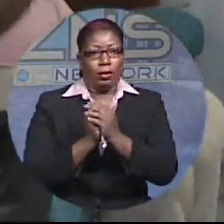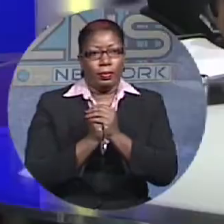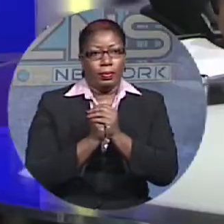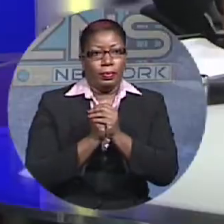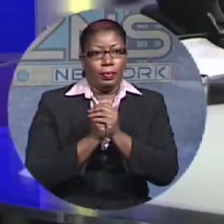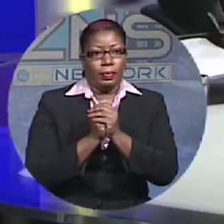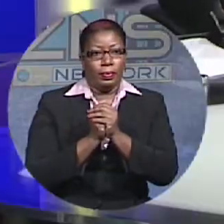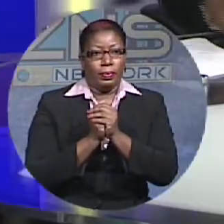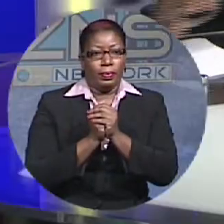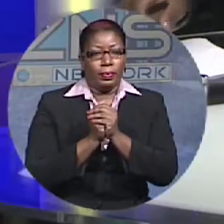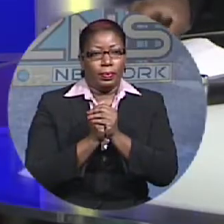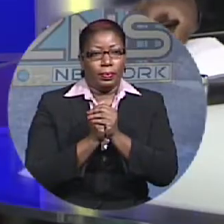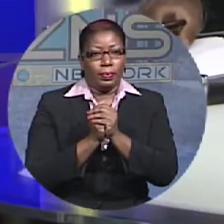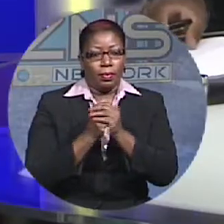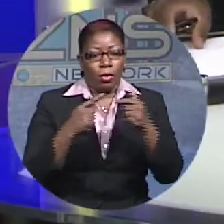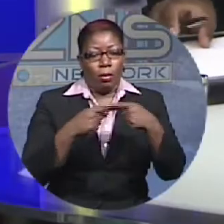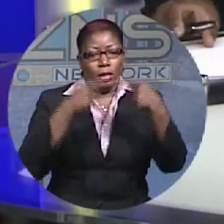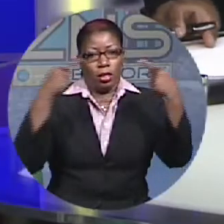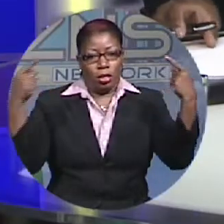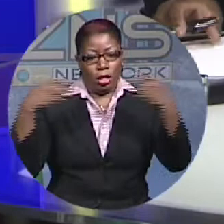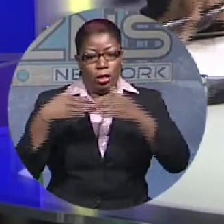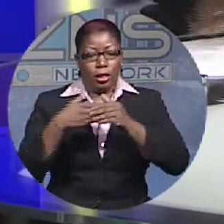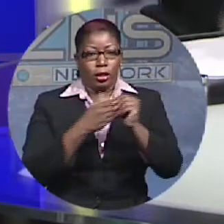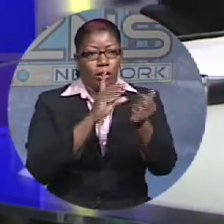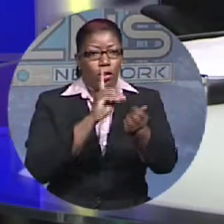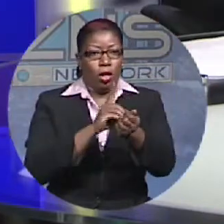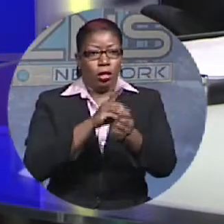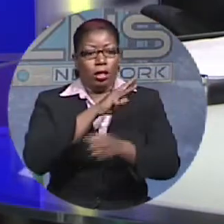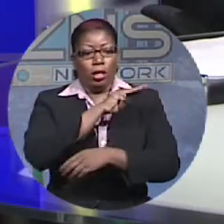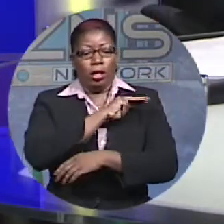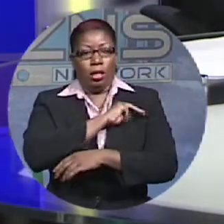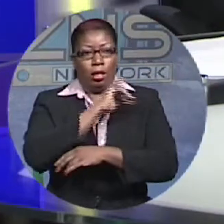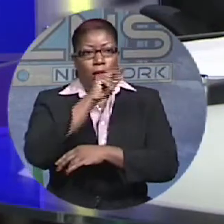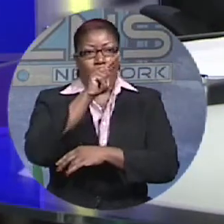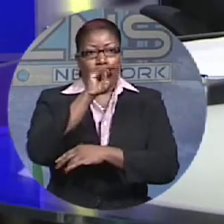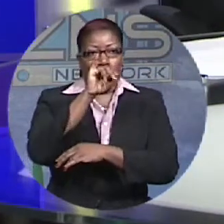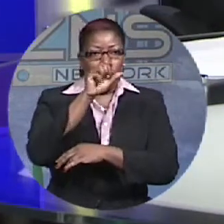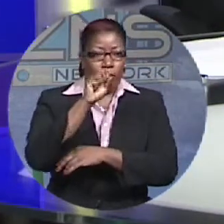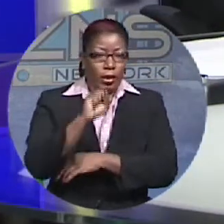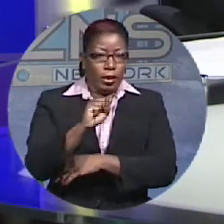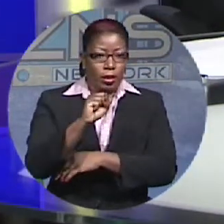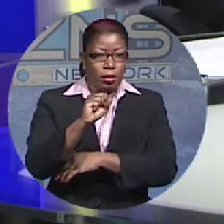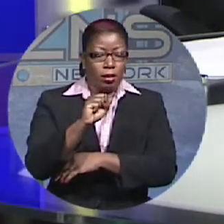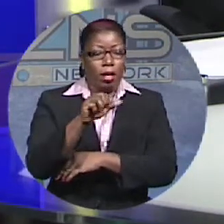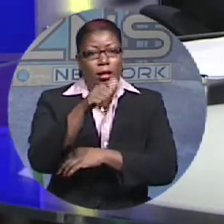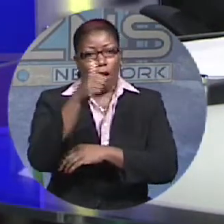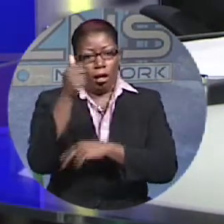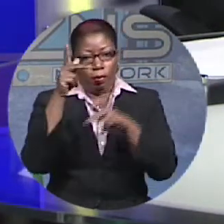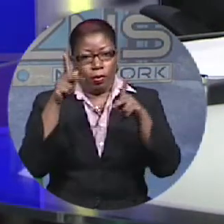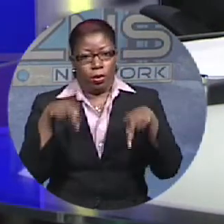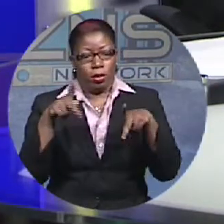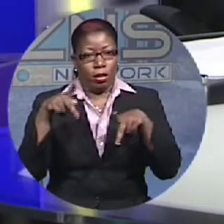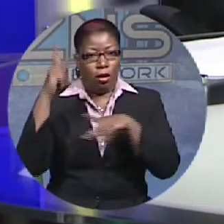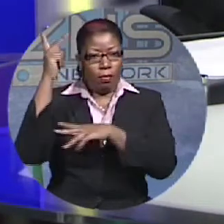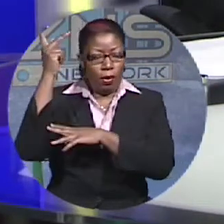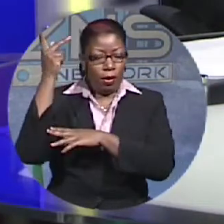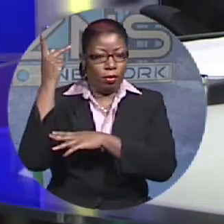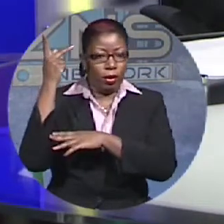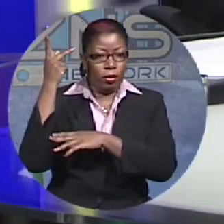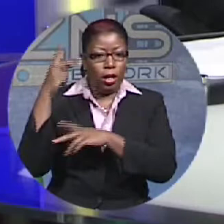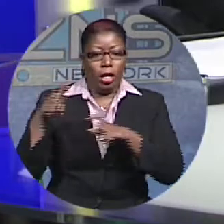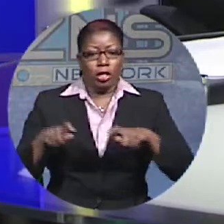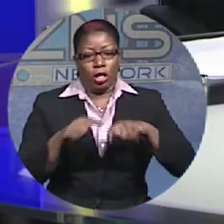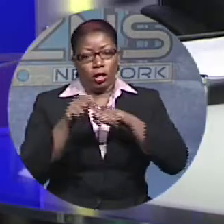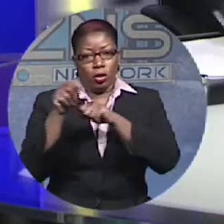Thompson. Opposition leader Dr. Hubert Minnis and several opposition members of parliament toured the critical care block this morning at